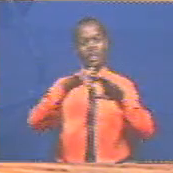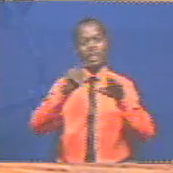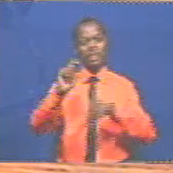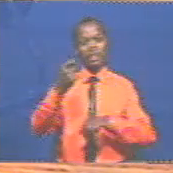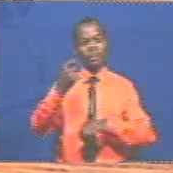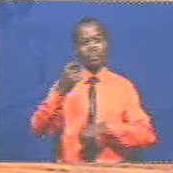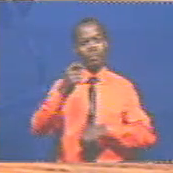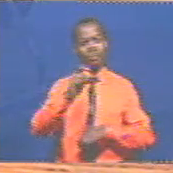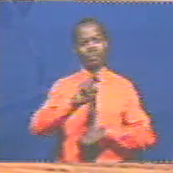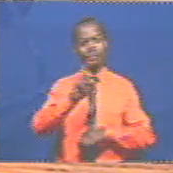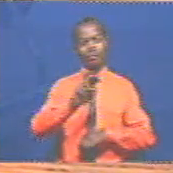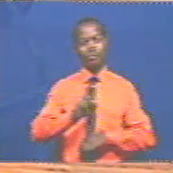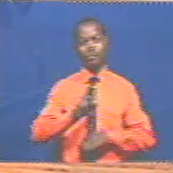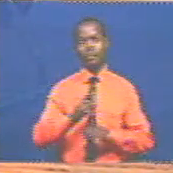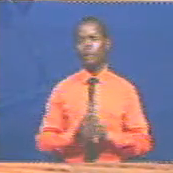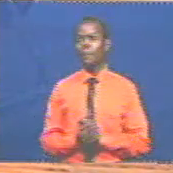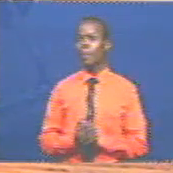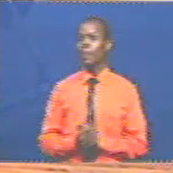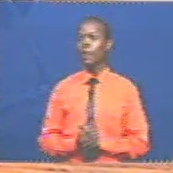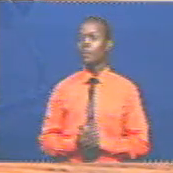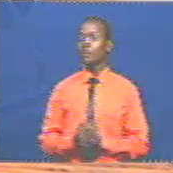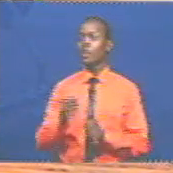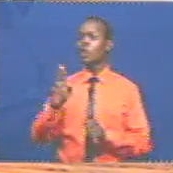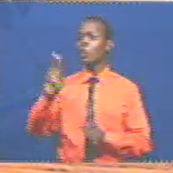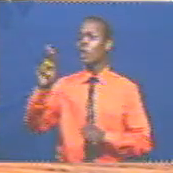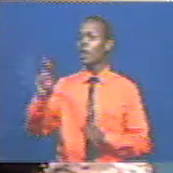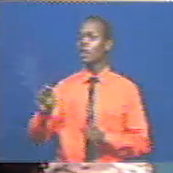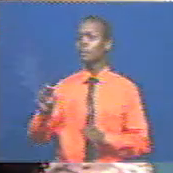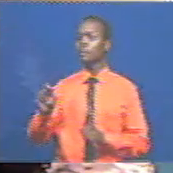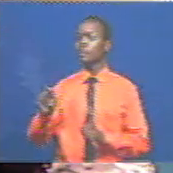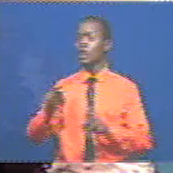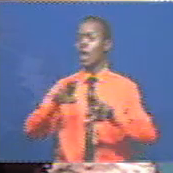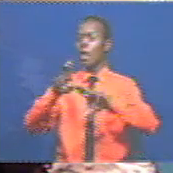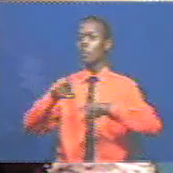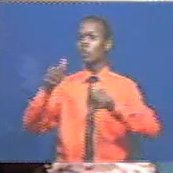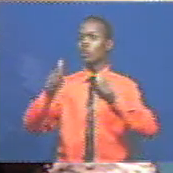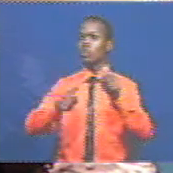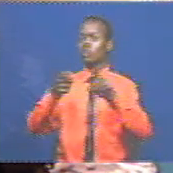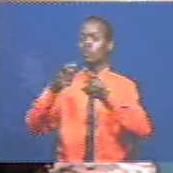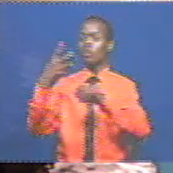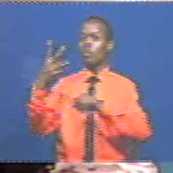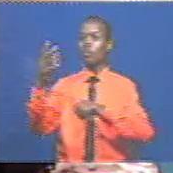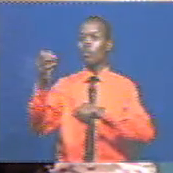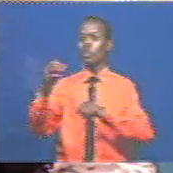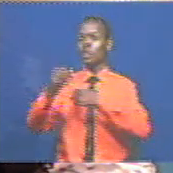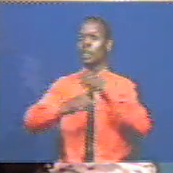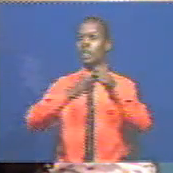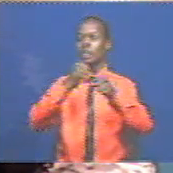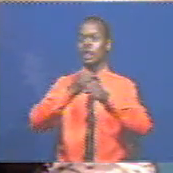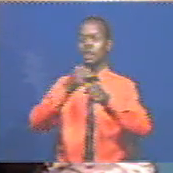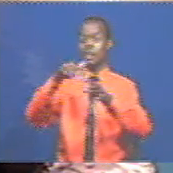yeah let me introduce you in a bit that was formed in fourteen years ago I had been in Kenya